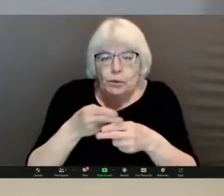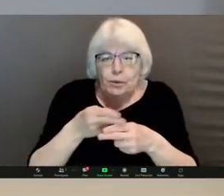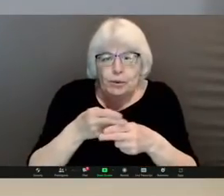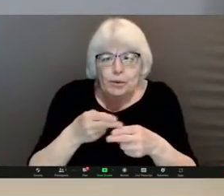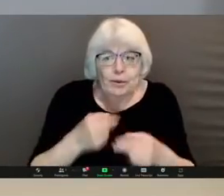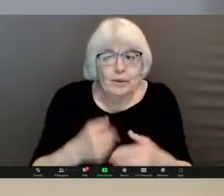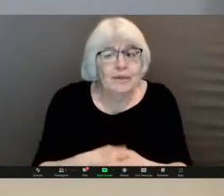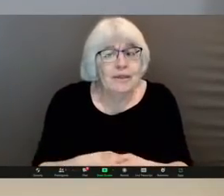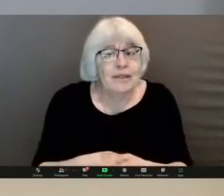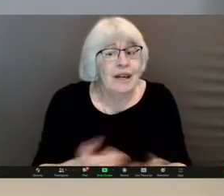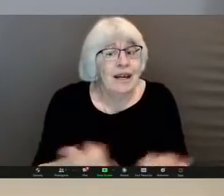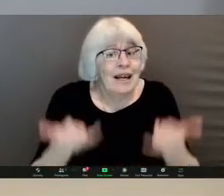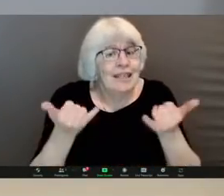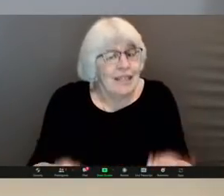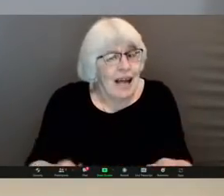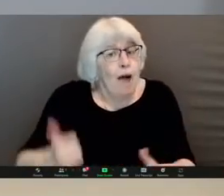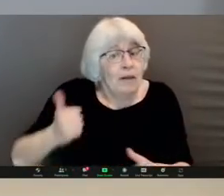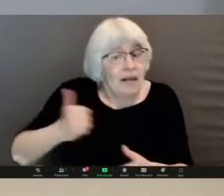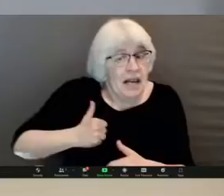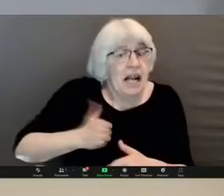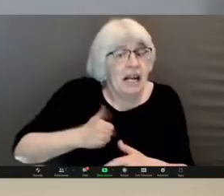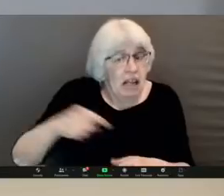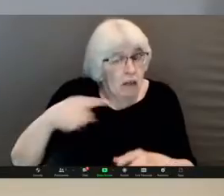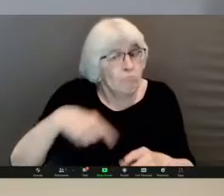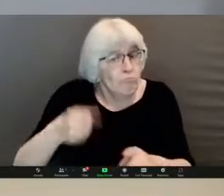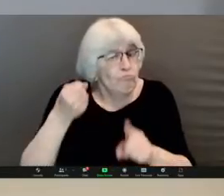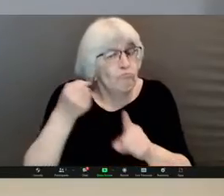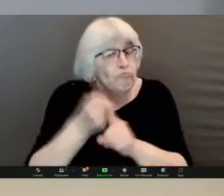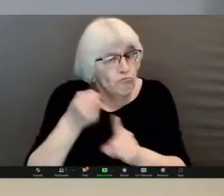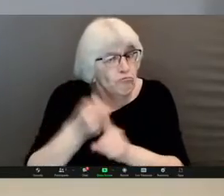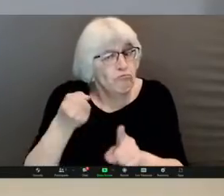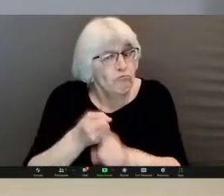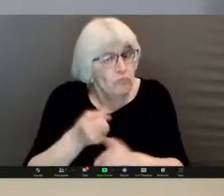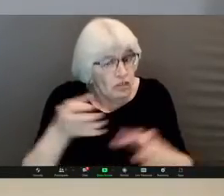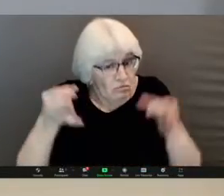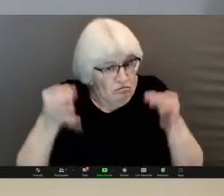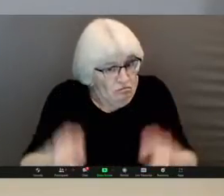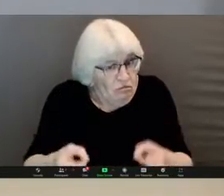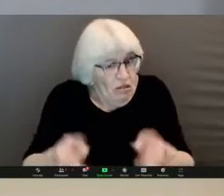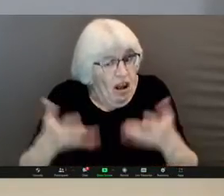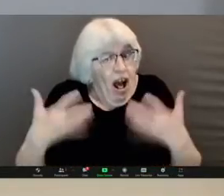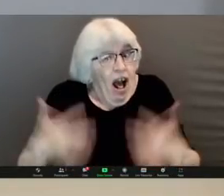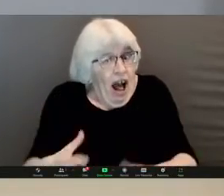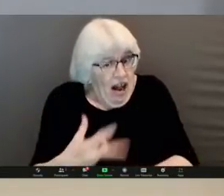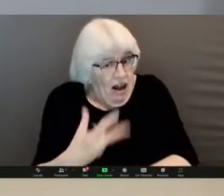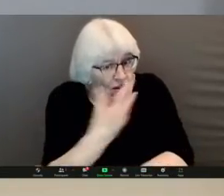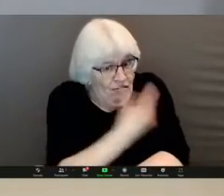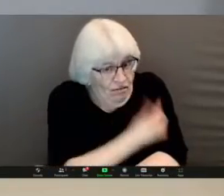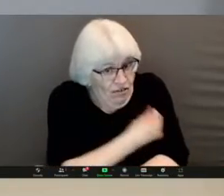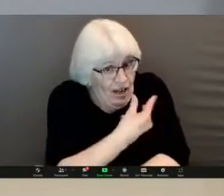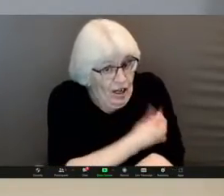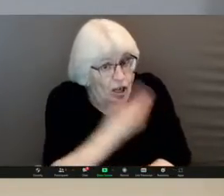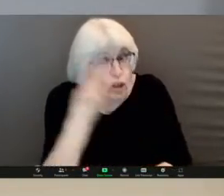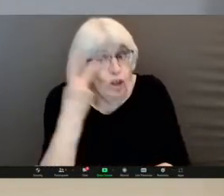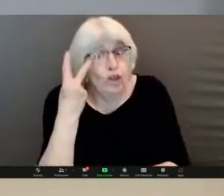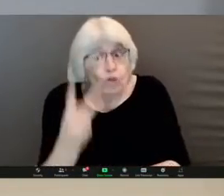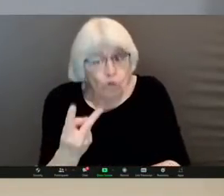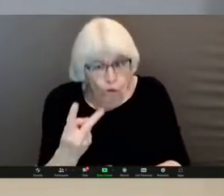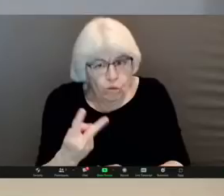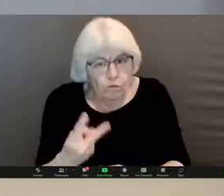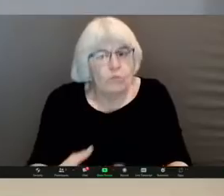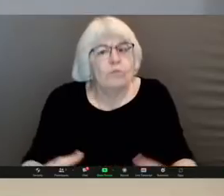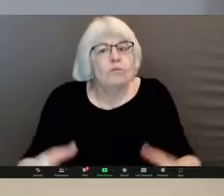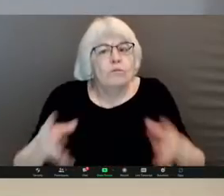breakthrough case is when an individual who is fully vaccinated tests positive for COVID-19. However, being fully